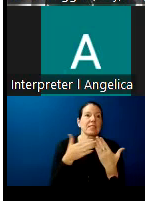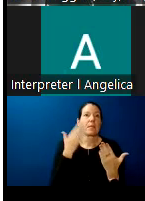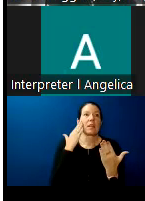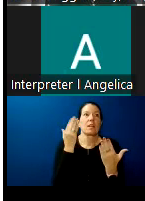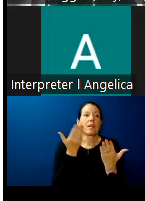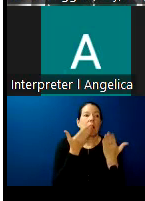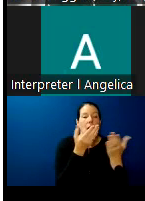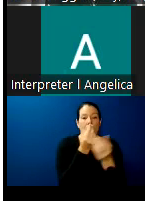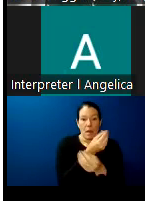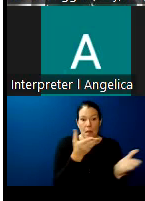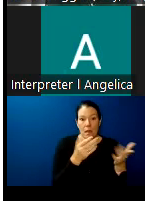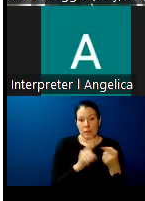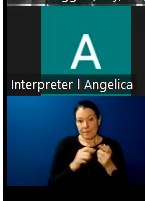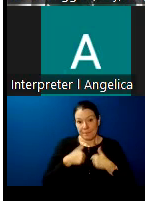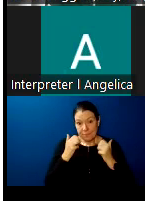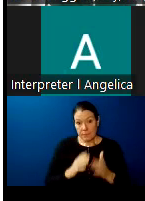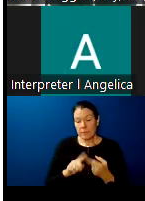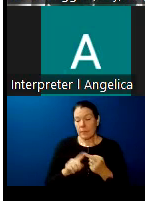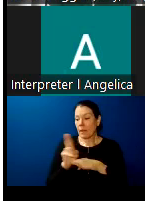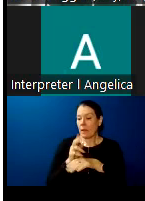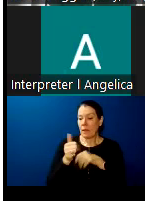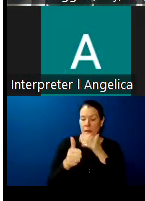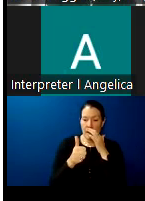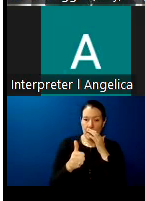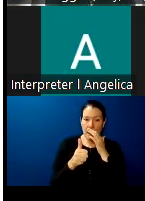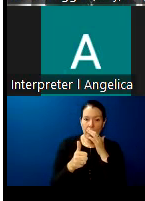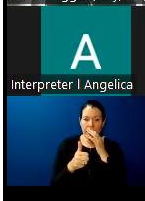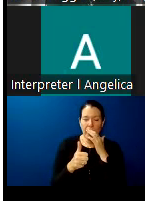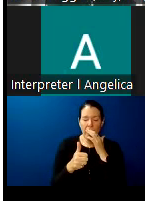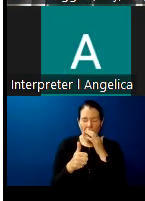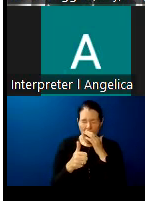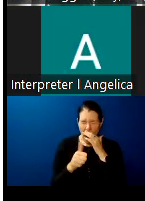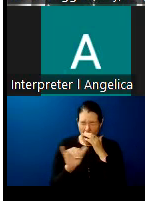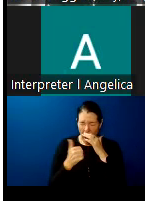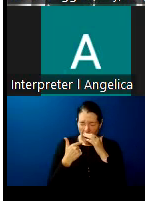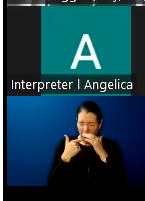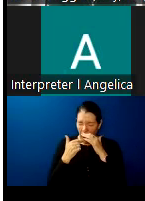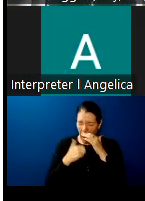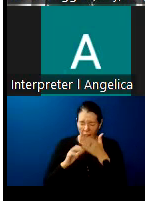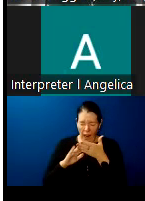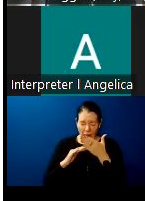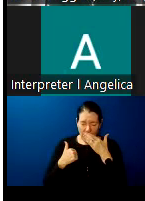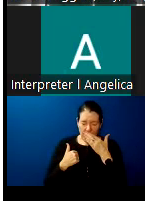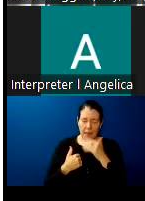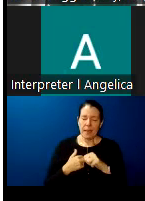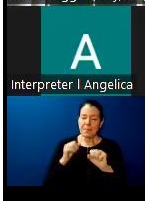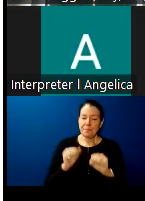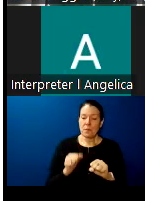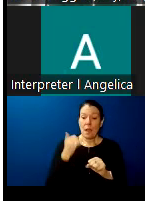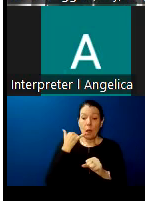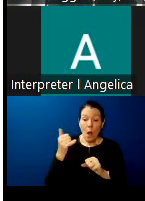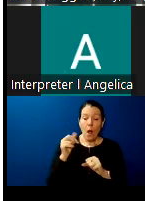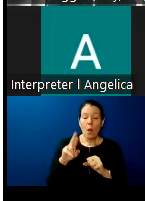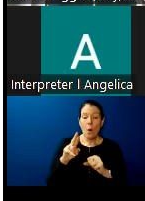to survivors or using it yourself, like Steph mentioned, you can call or visit their website,